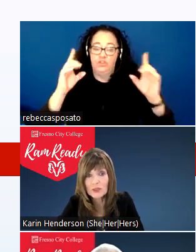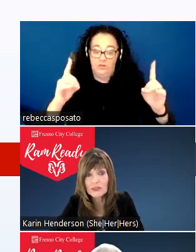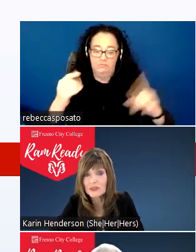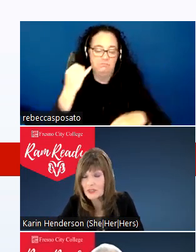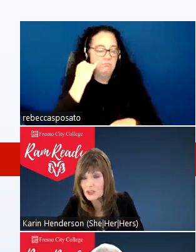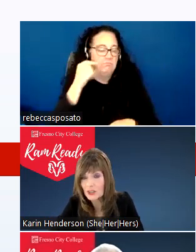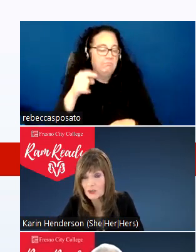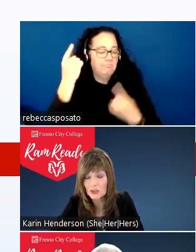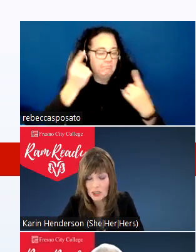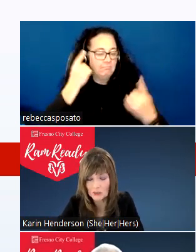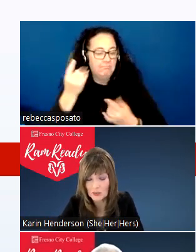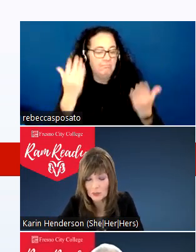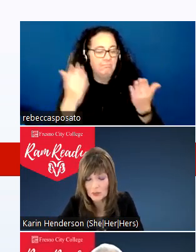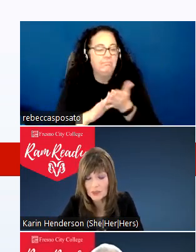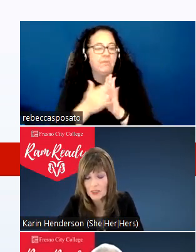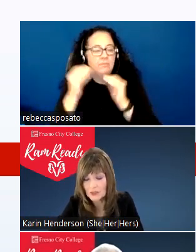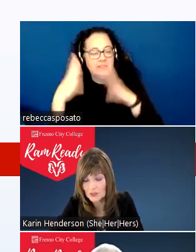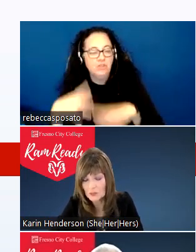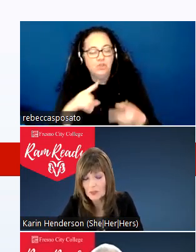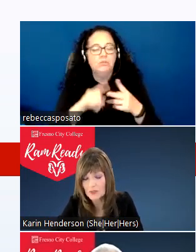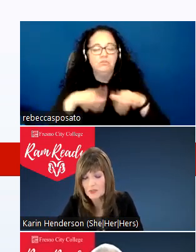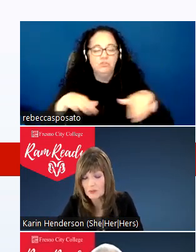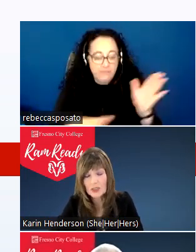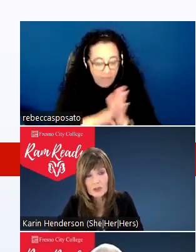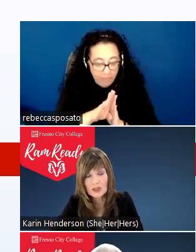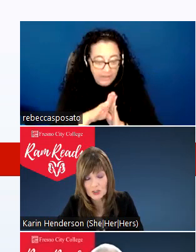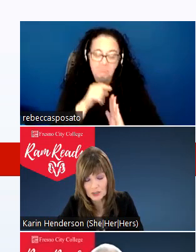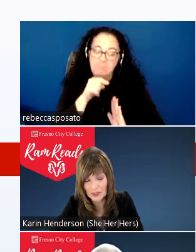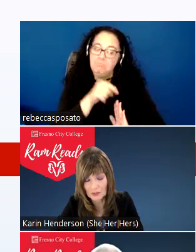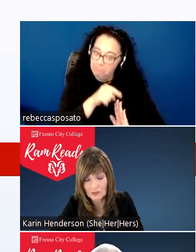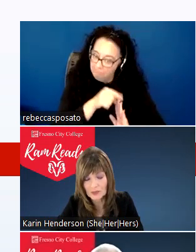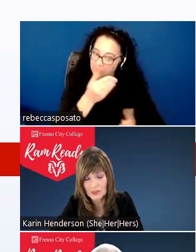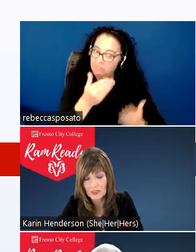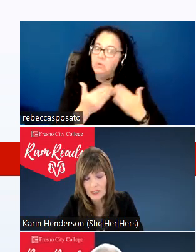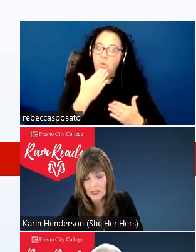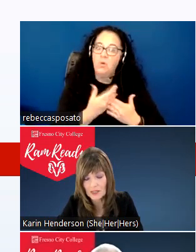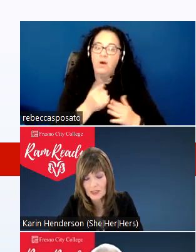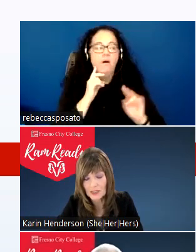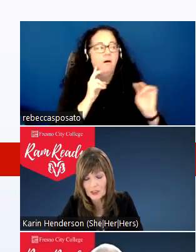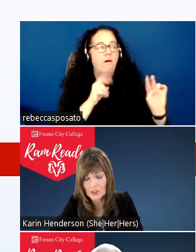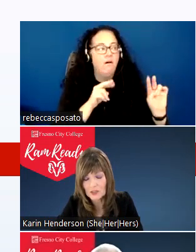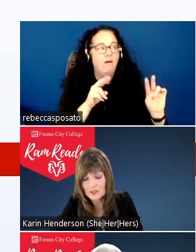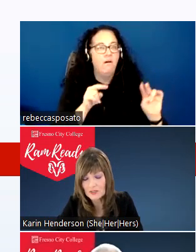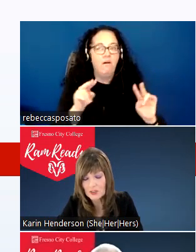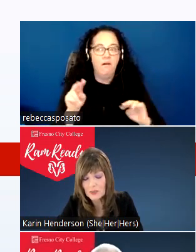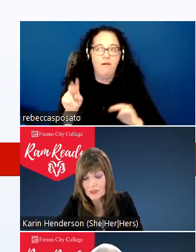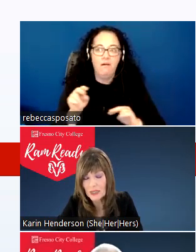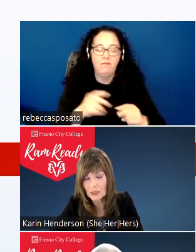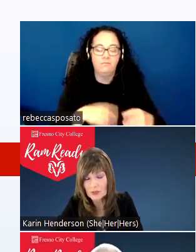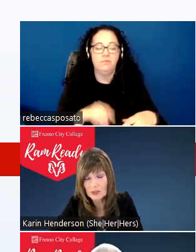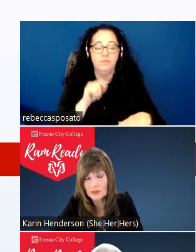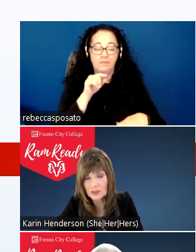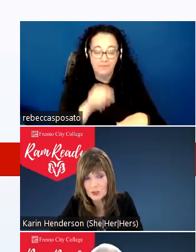maybe going into teaching or child development, this might be something you could check out. And then this is to